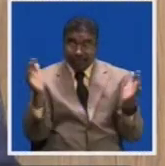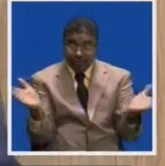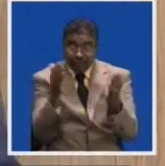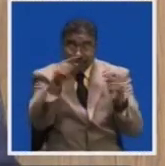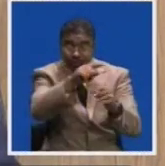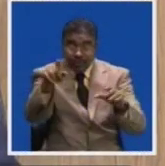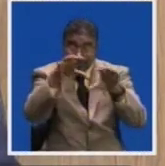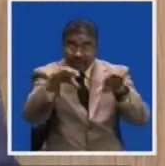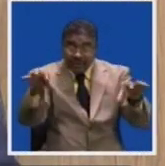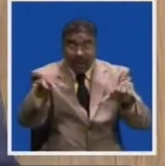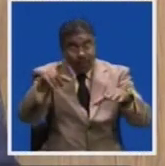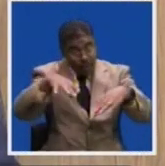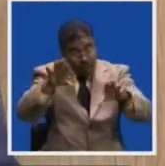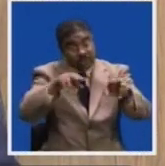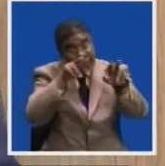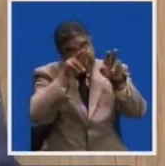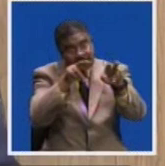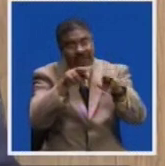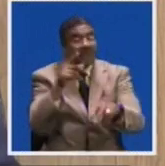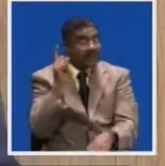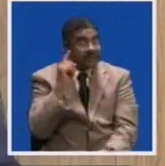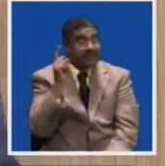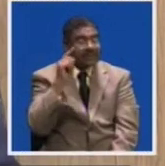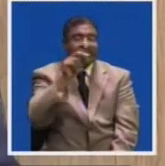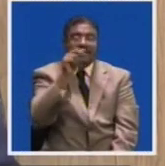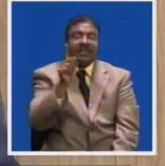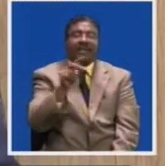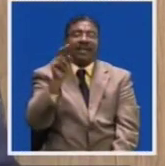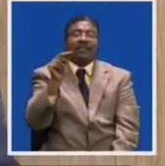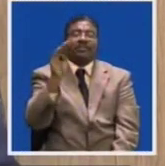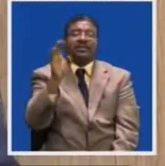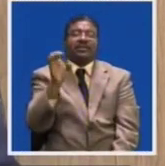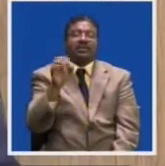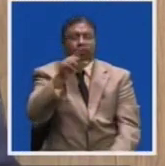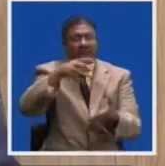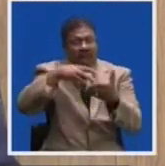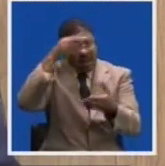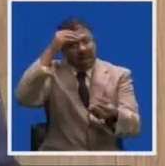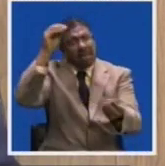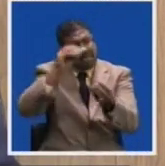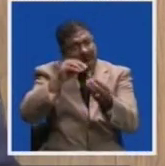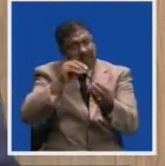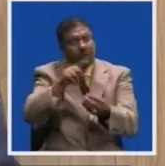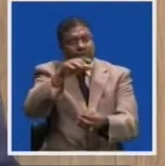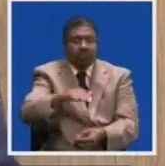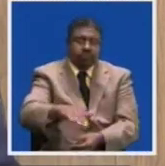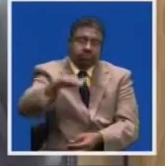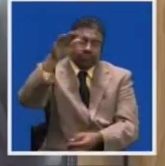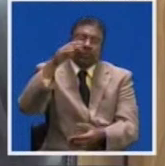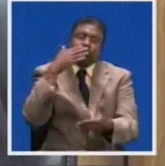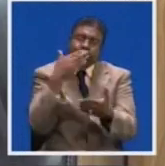continue watching and listening to ZNBC because you have so much to learn and grow into responsible